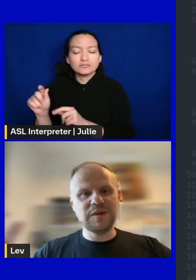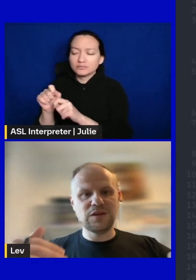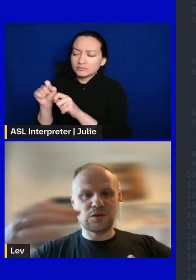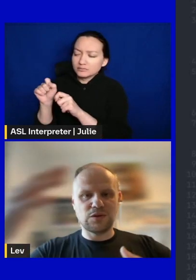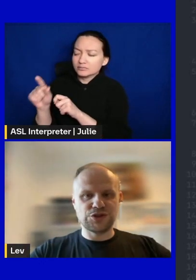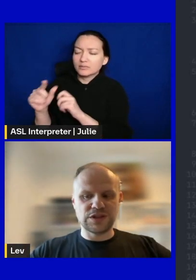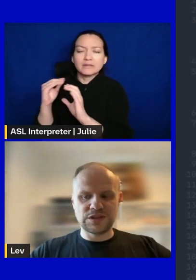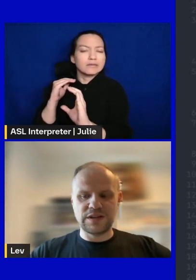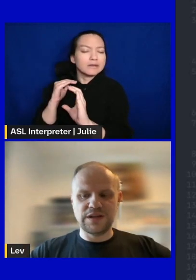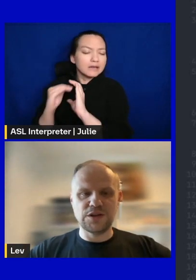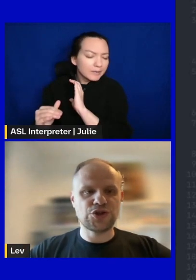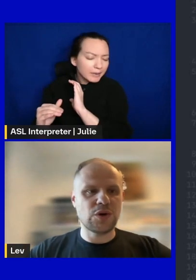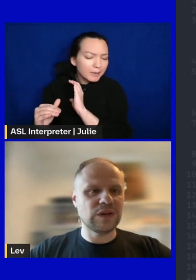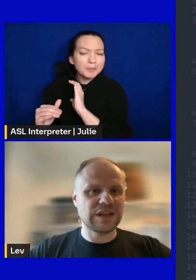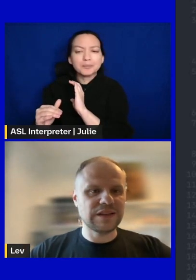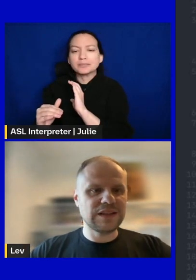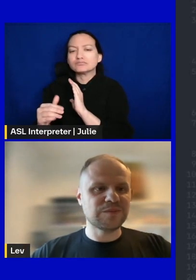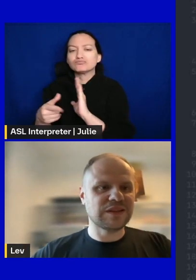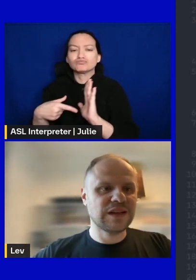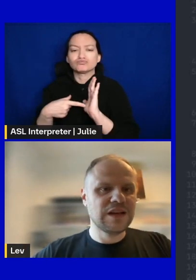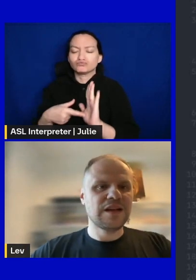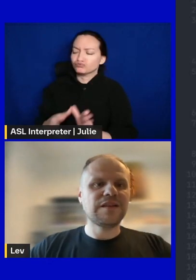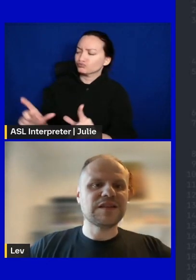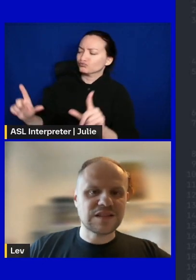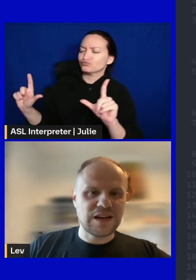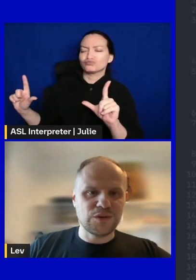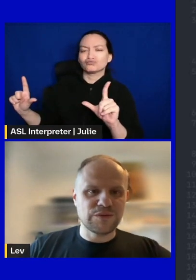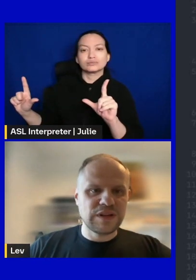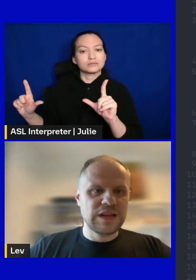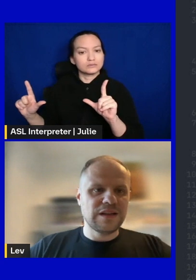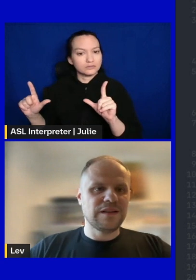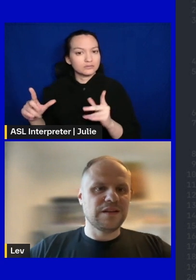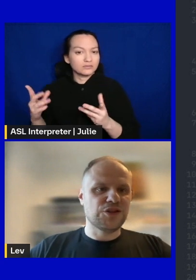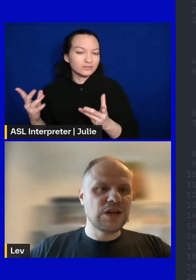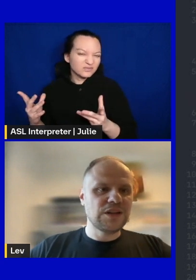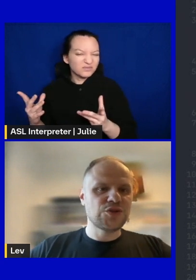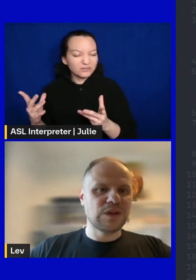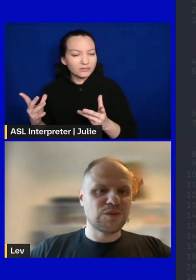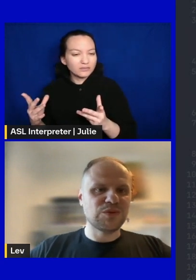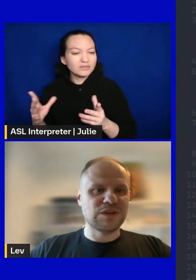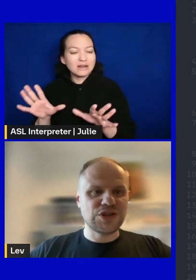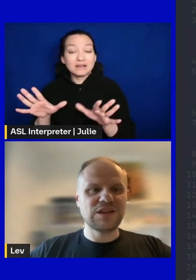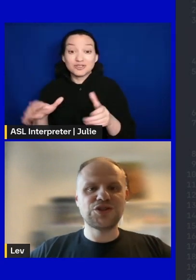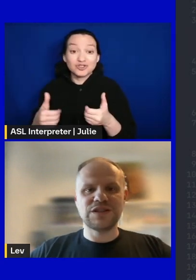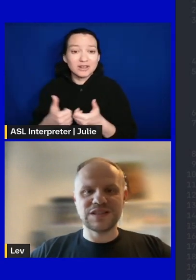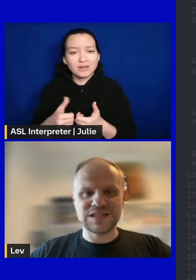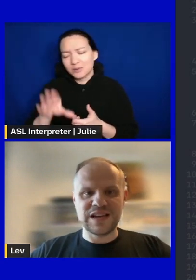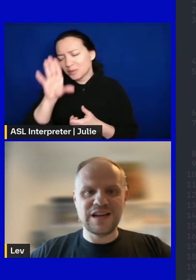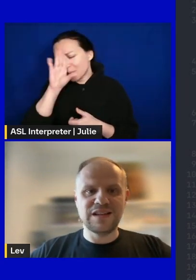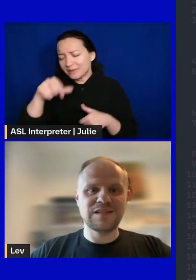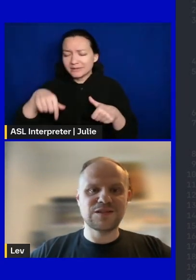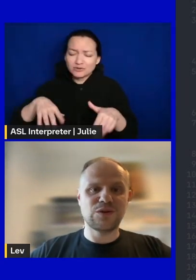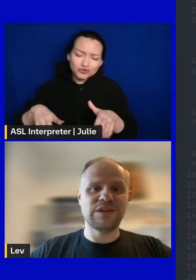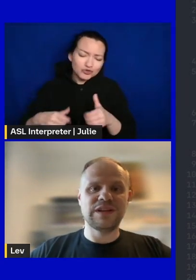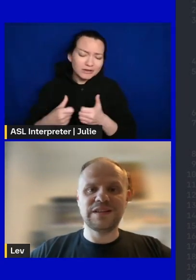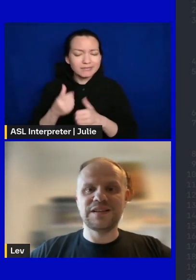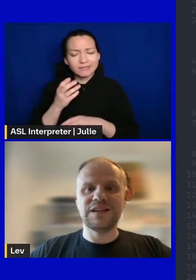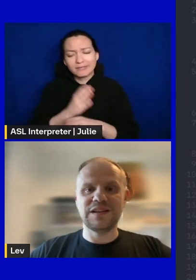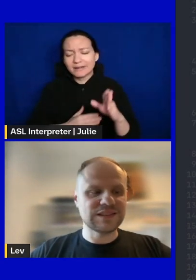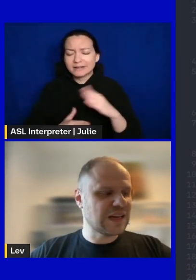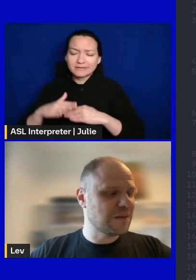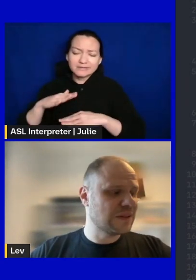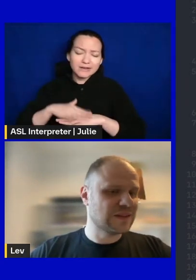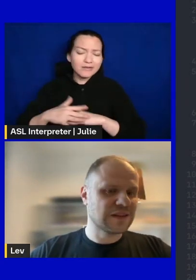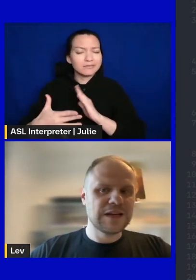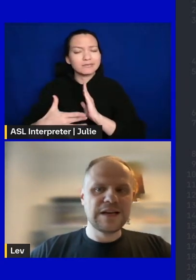in an email or just show it like this, but this is kind of the challenge. Welcome to the challenge. This is a hands-on